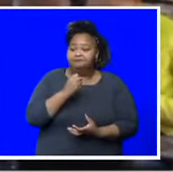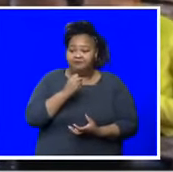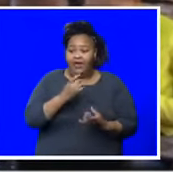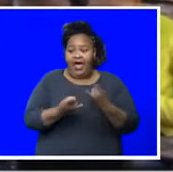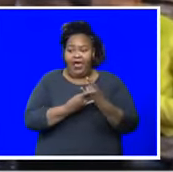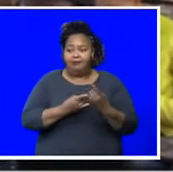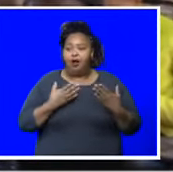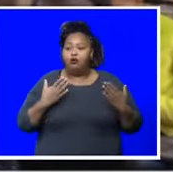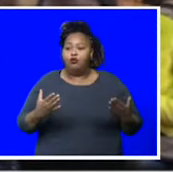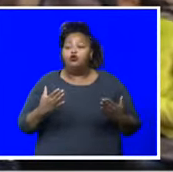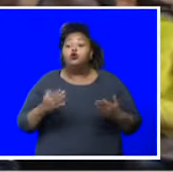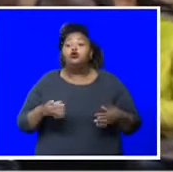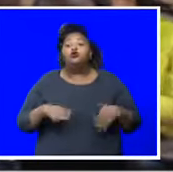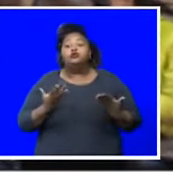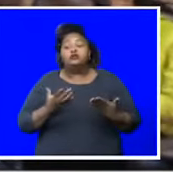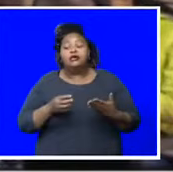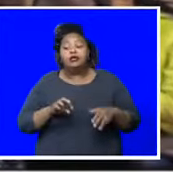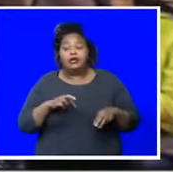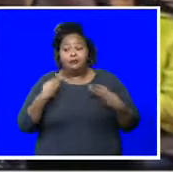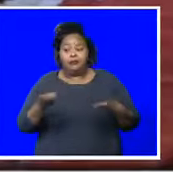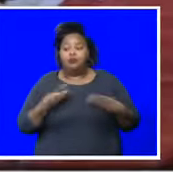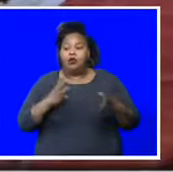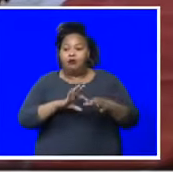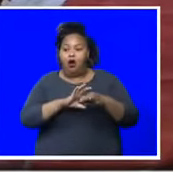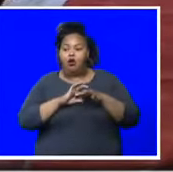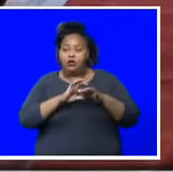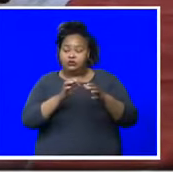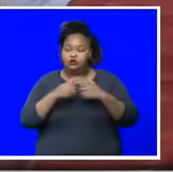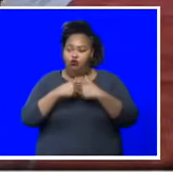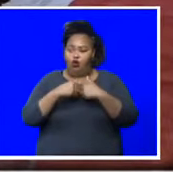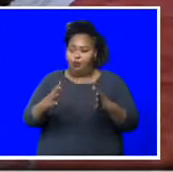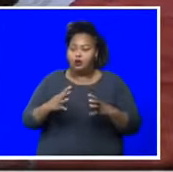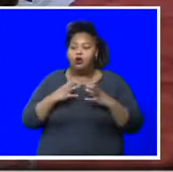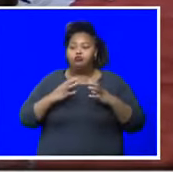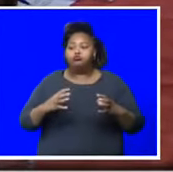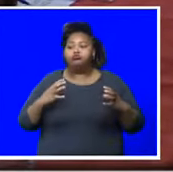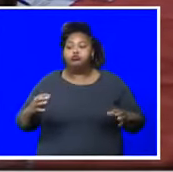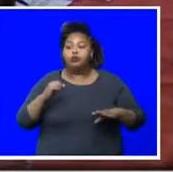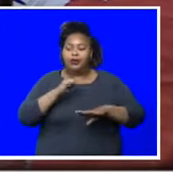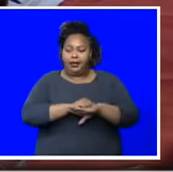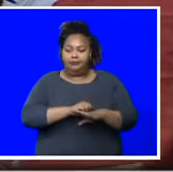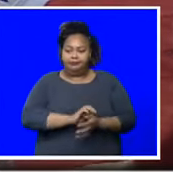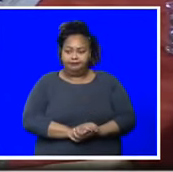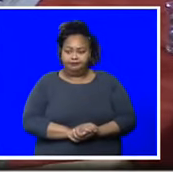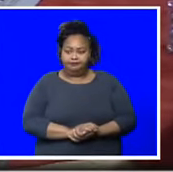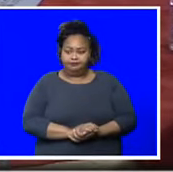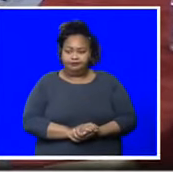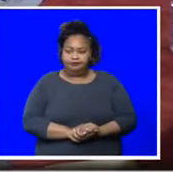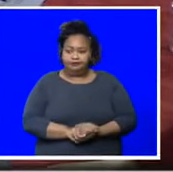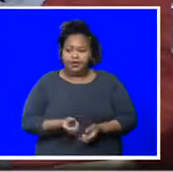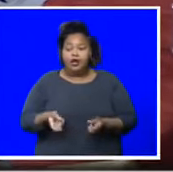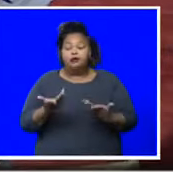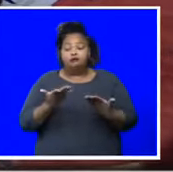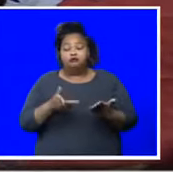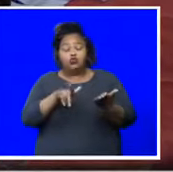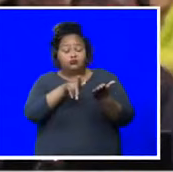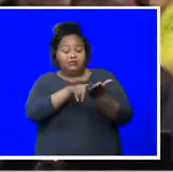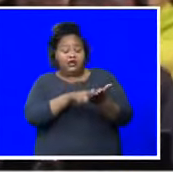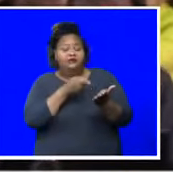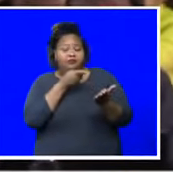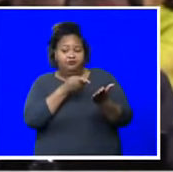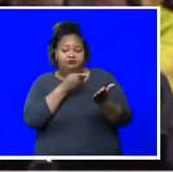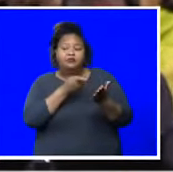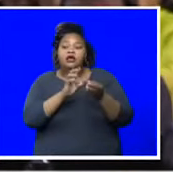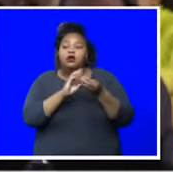Tibet. Vibrant. So the Nakona and Apogo and my changes that sit in this one